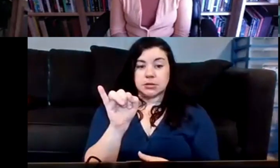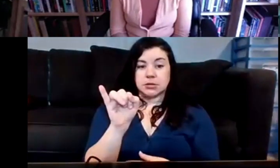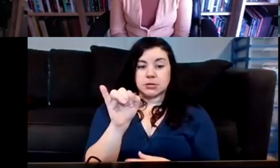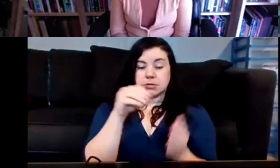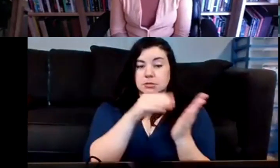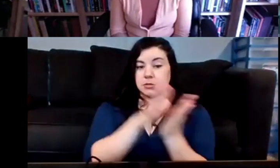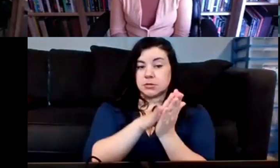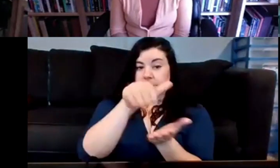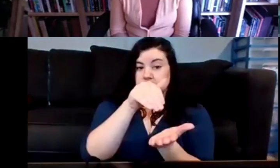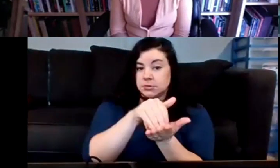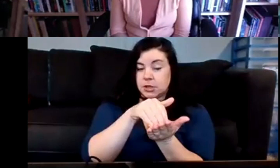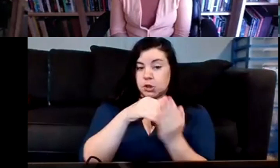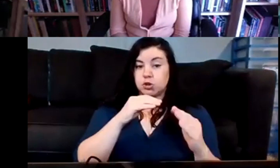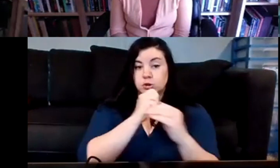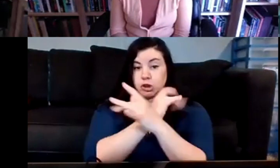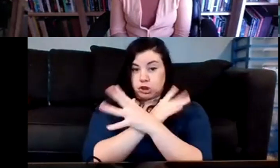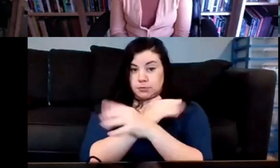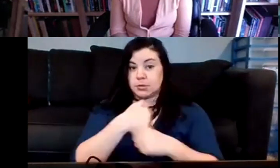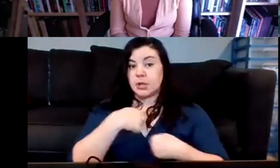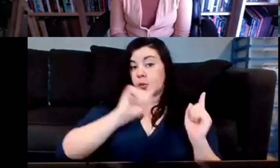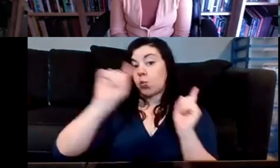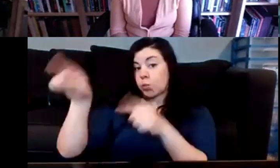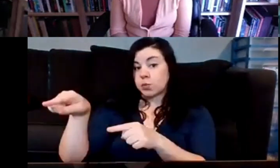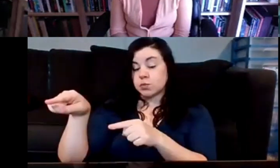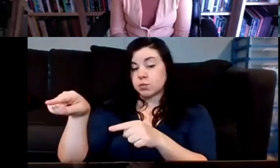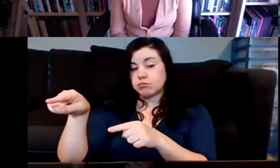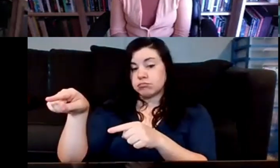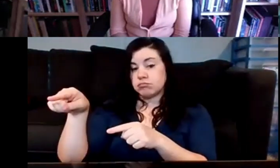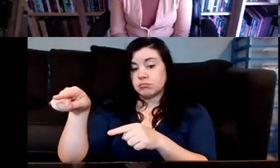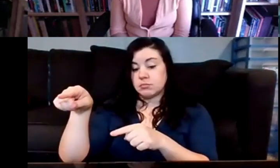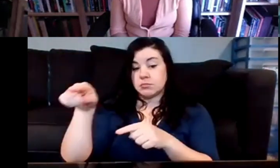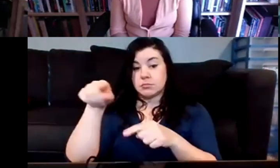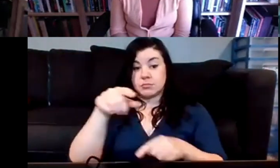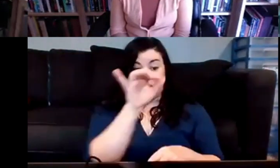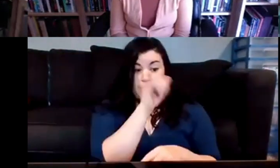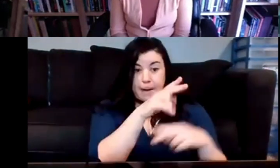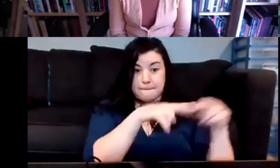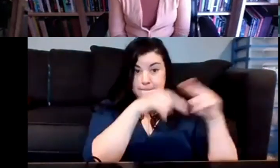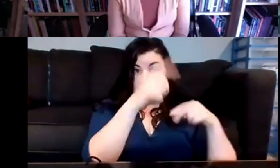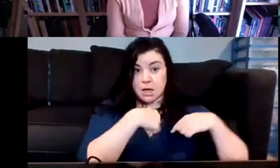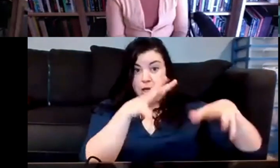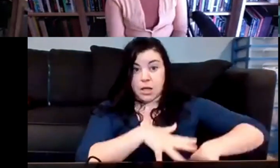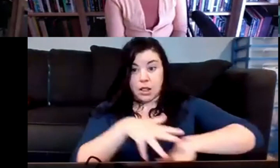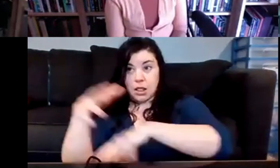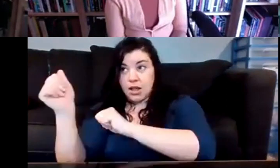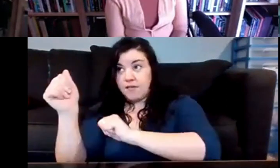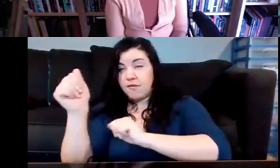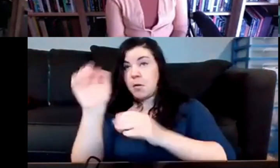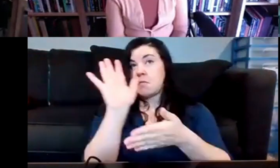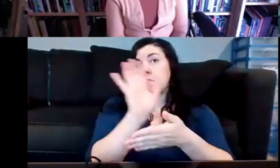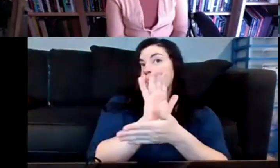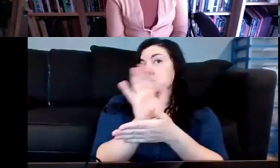Nuremberg, Germany. And as I've said before, by the time I left the Nazi Documentation Center, seeing the films,